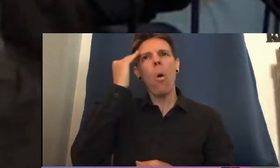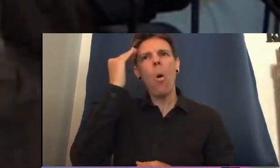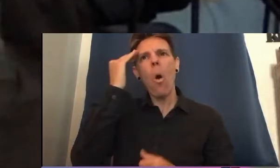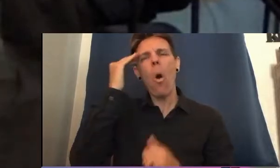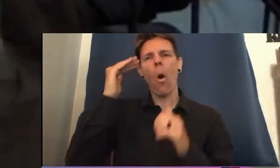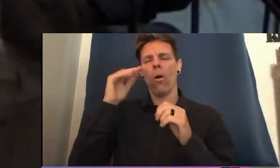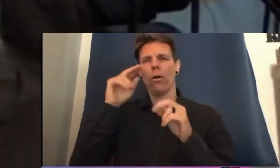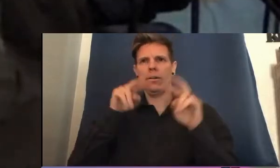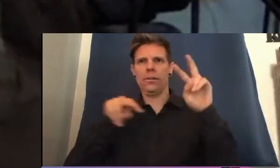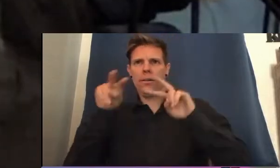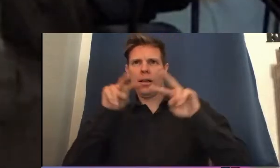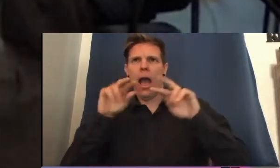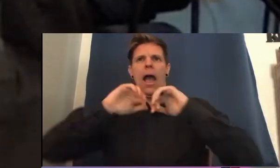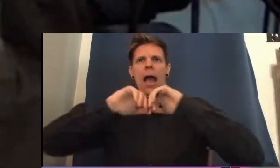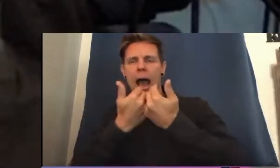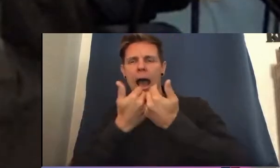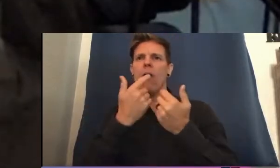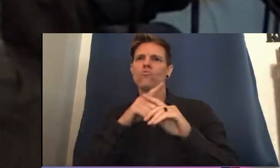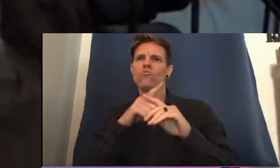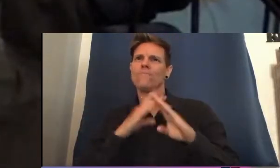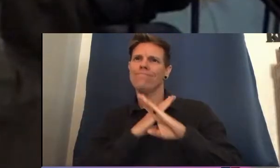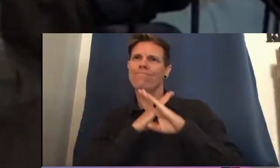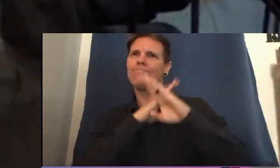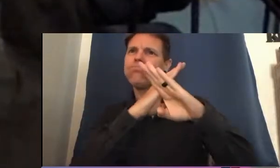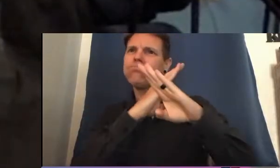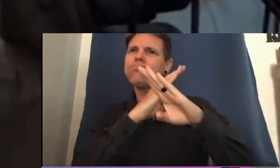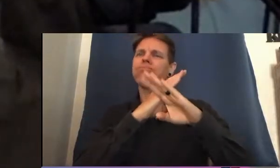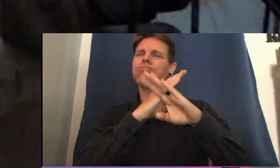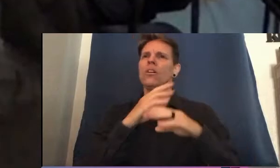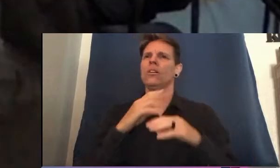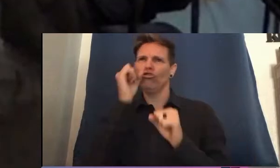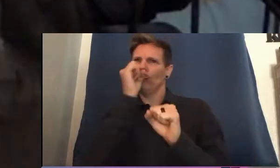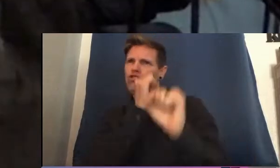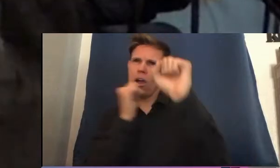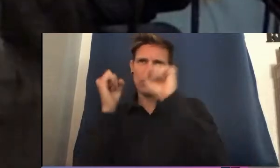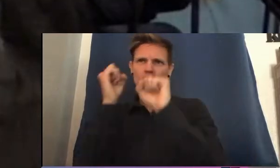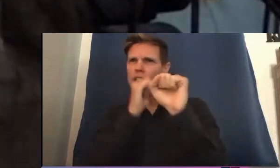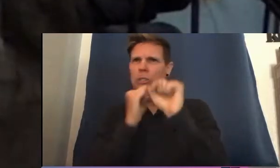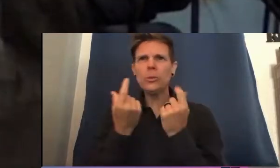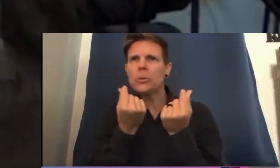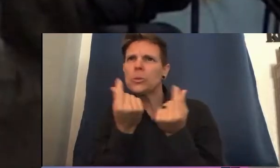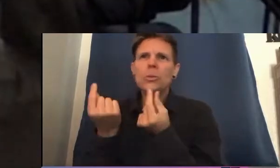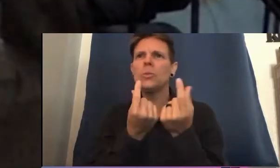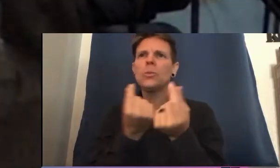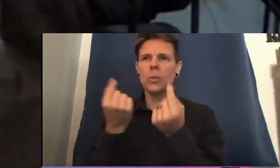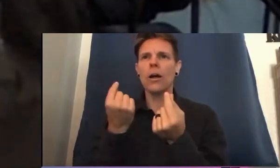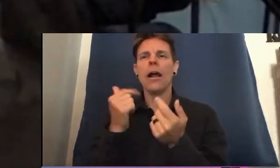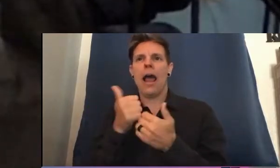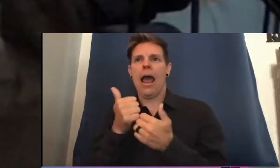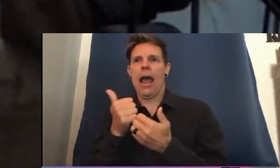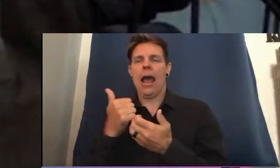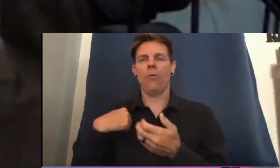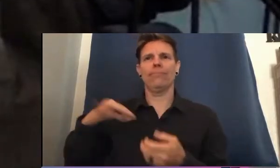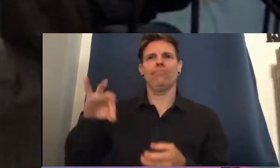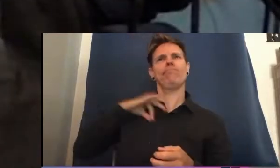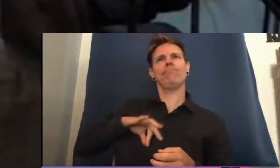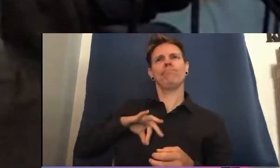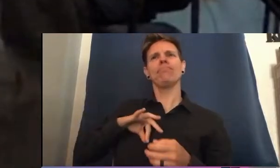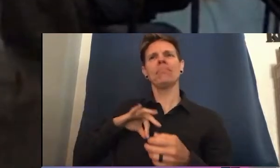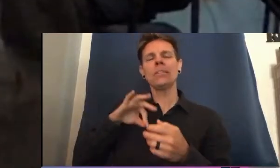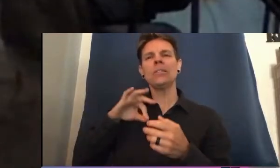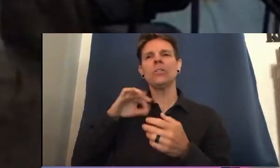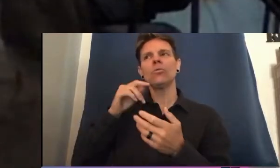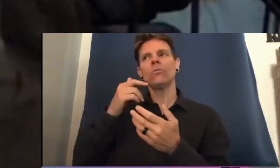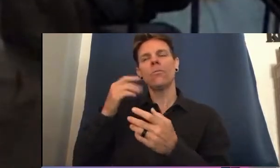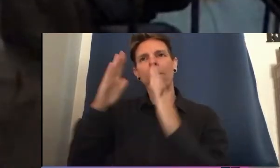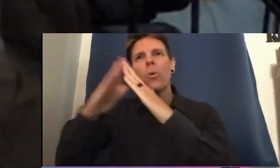and strategies that will benefit and working collaboratively with our community. So that is something that has been near and